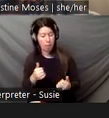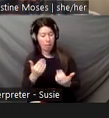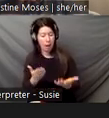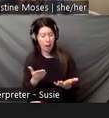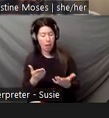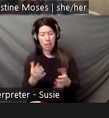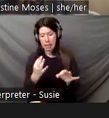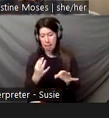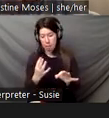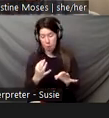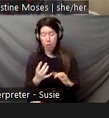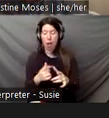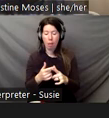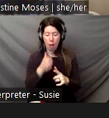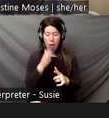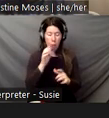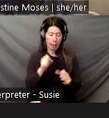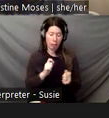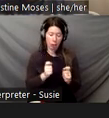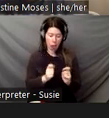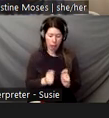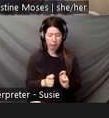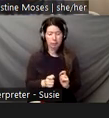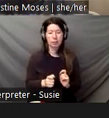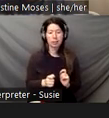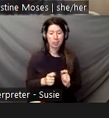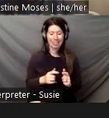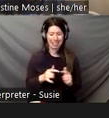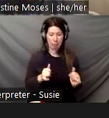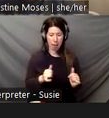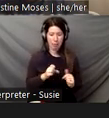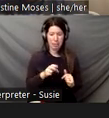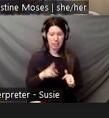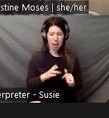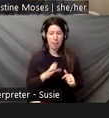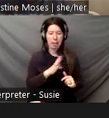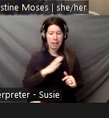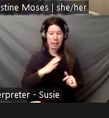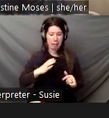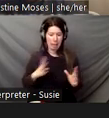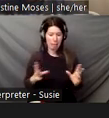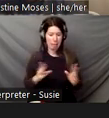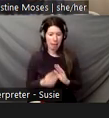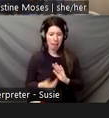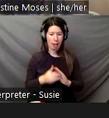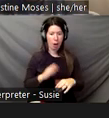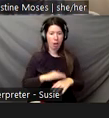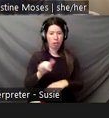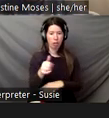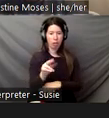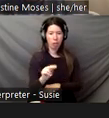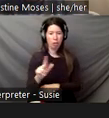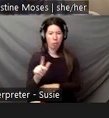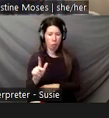input that would be track changes at the time the subcommittee reconvenes on January 23rd. That